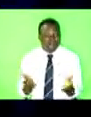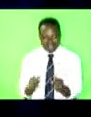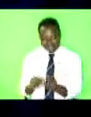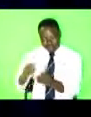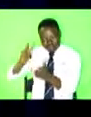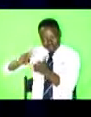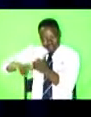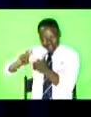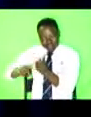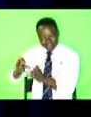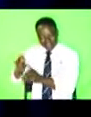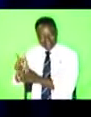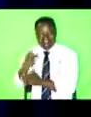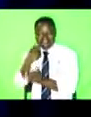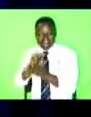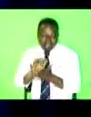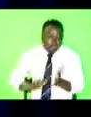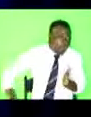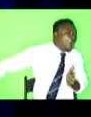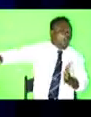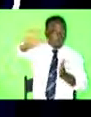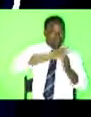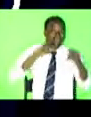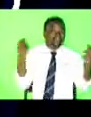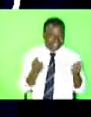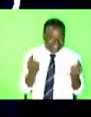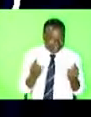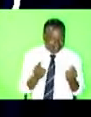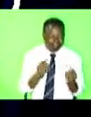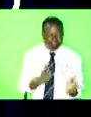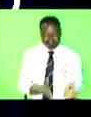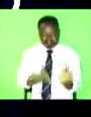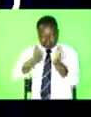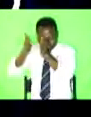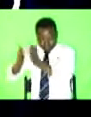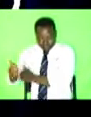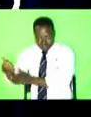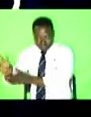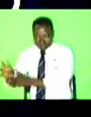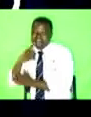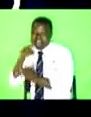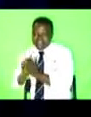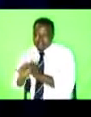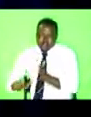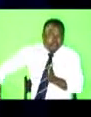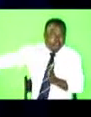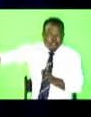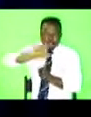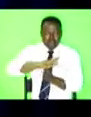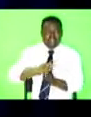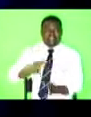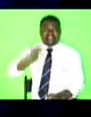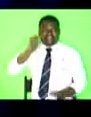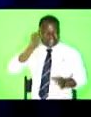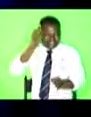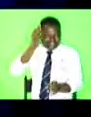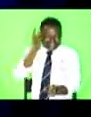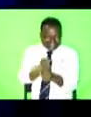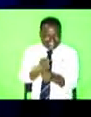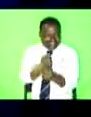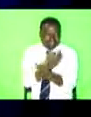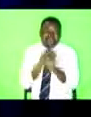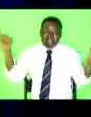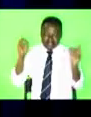23 is saying that all have sinned. Then the next verse says that all have been justified freely